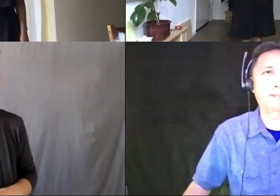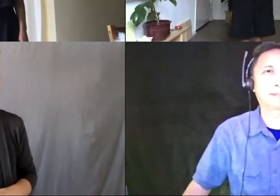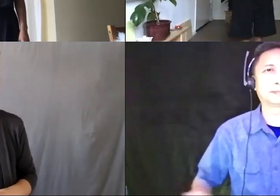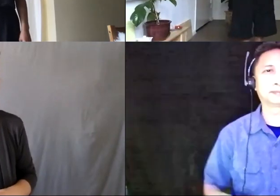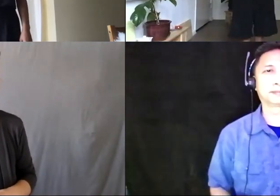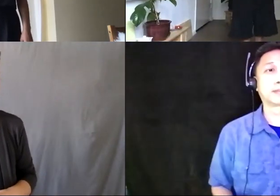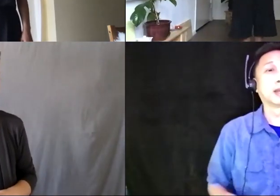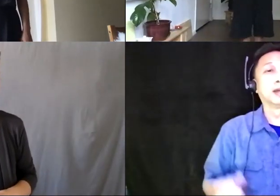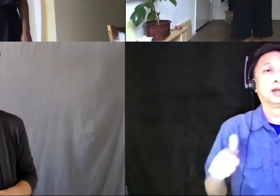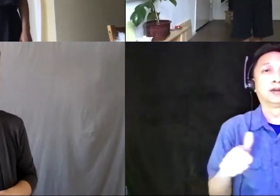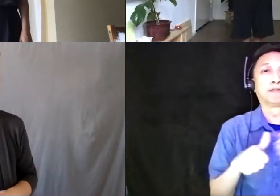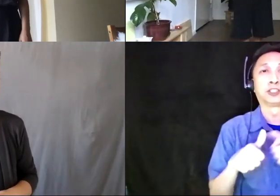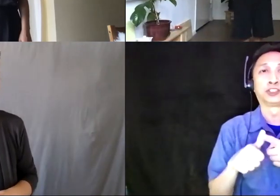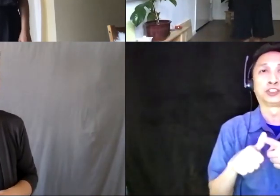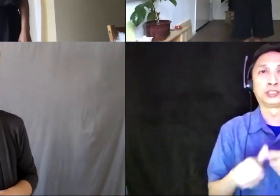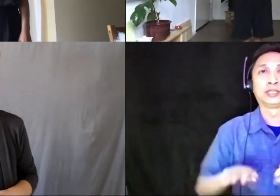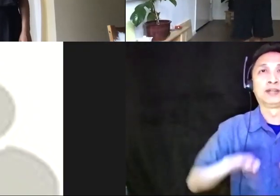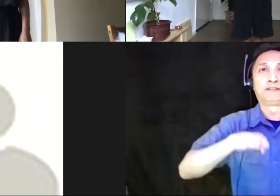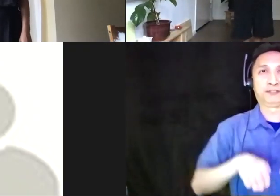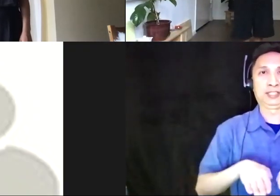coming with your feet together,